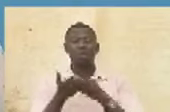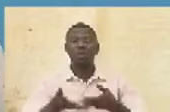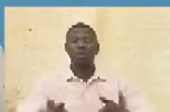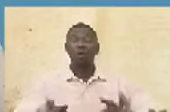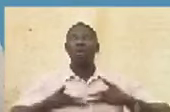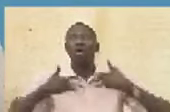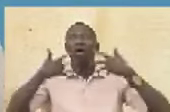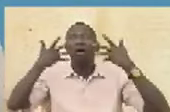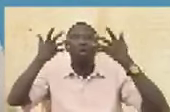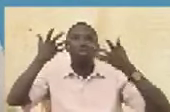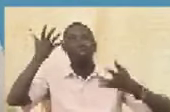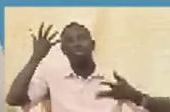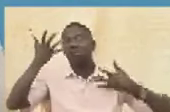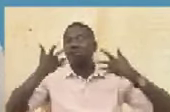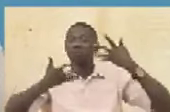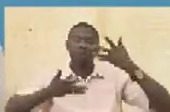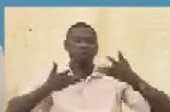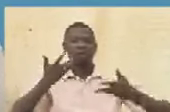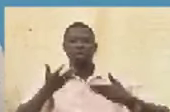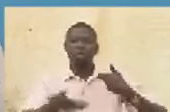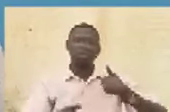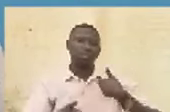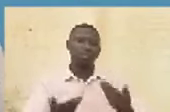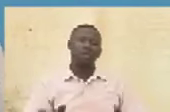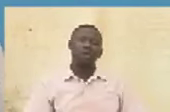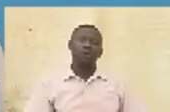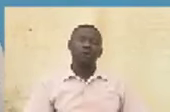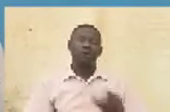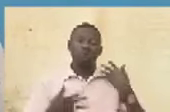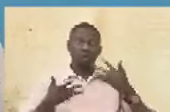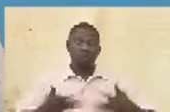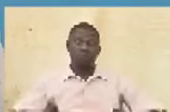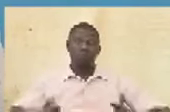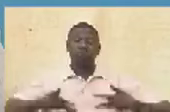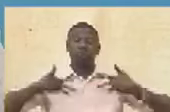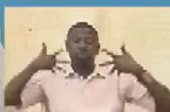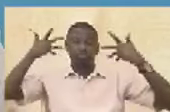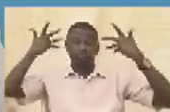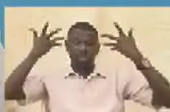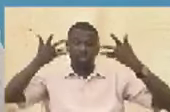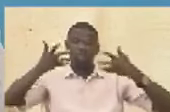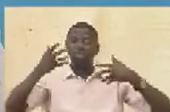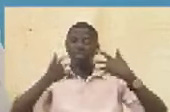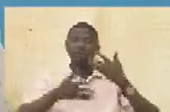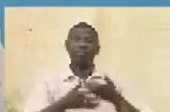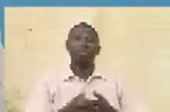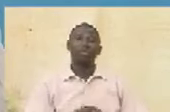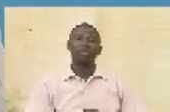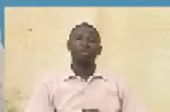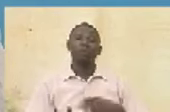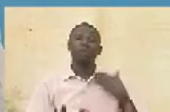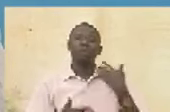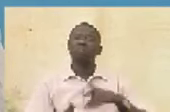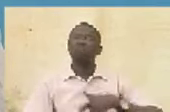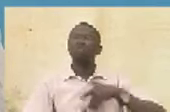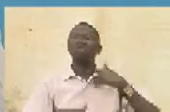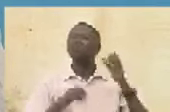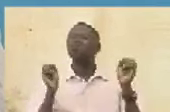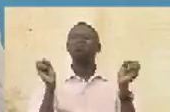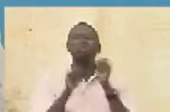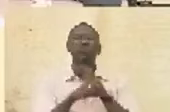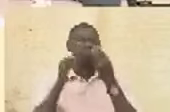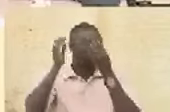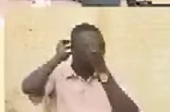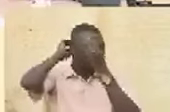the medicine was taking its effect. When it was fully effective in my body, I didn't